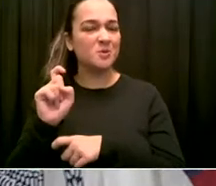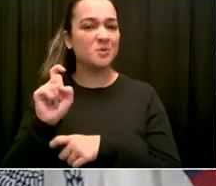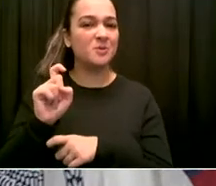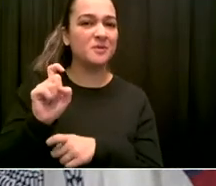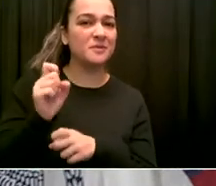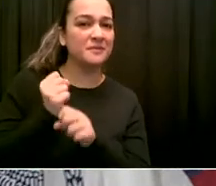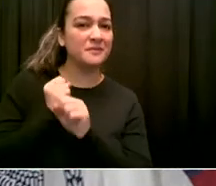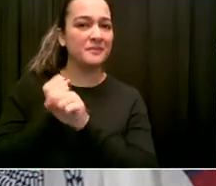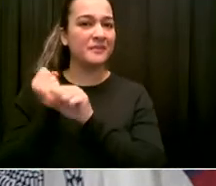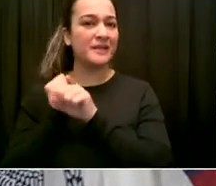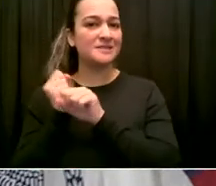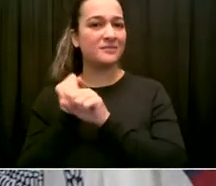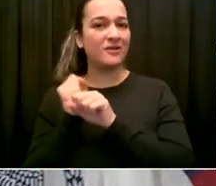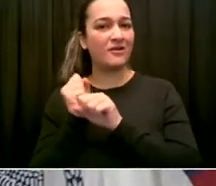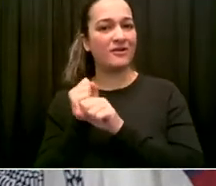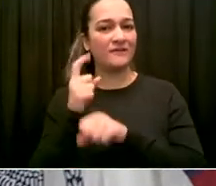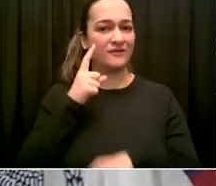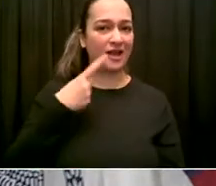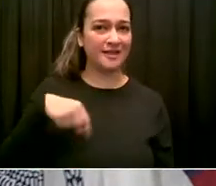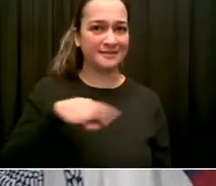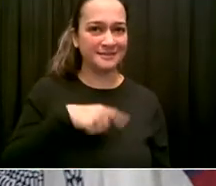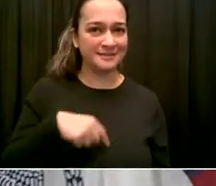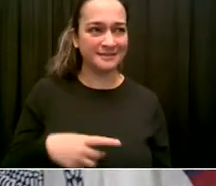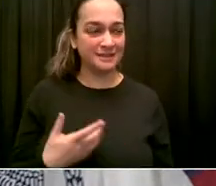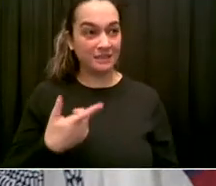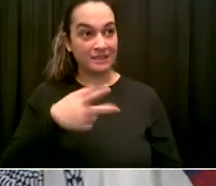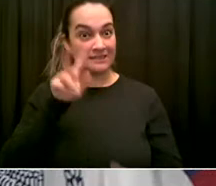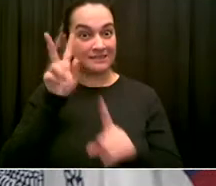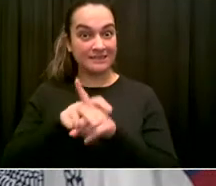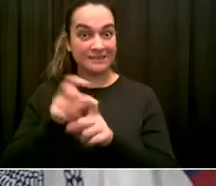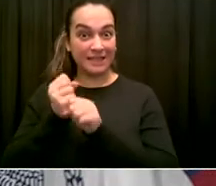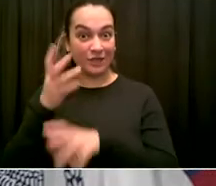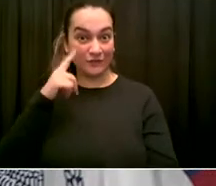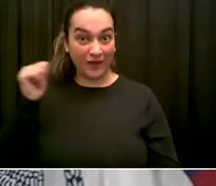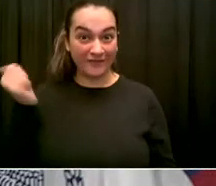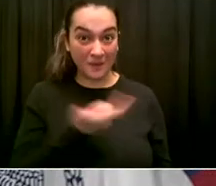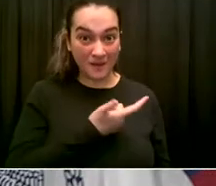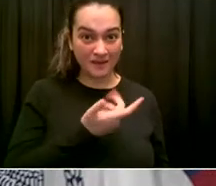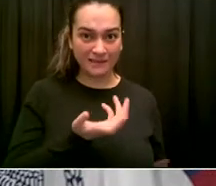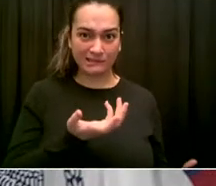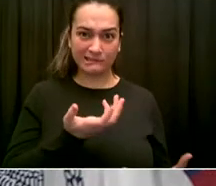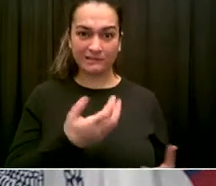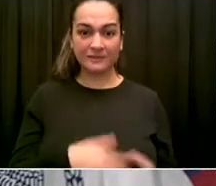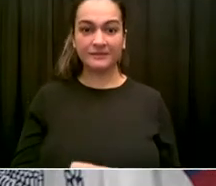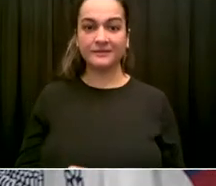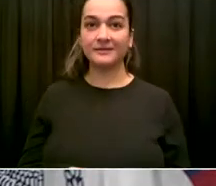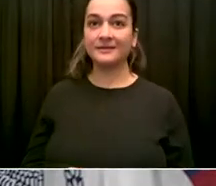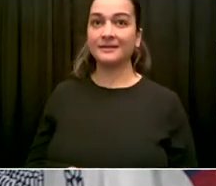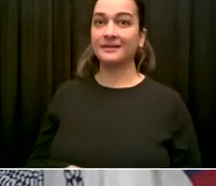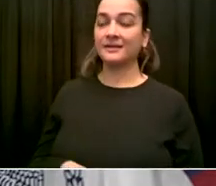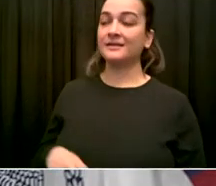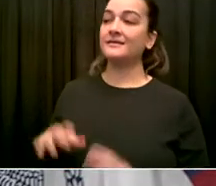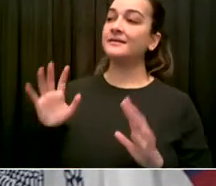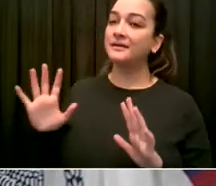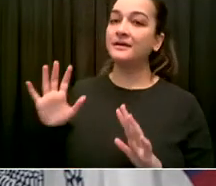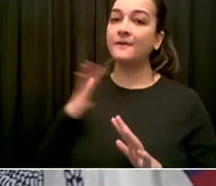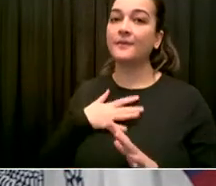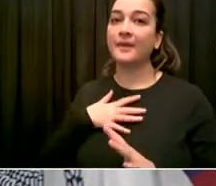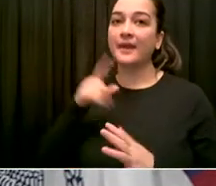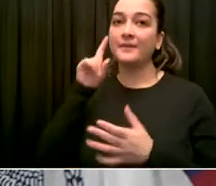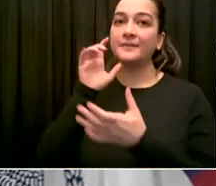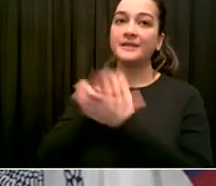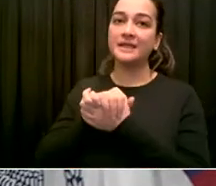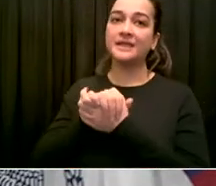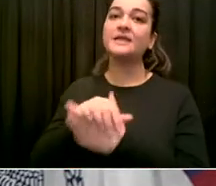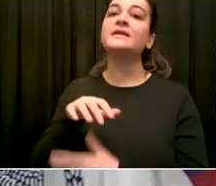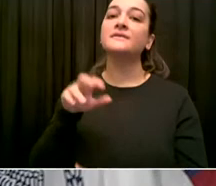in a respectful, tolerant New York City that respects all people, all belief structures, includes